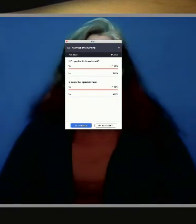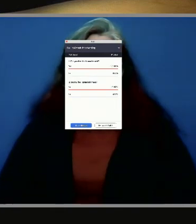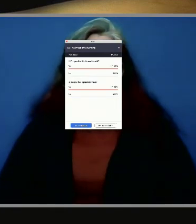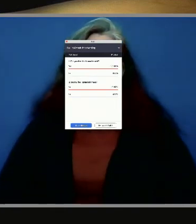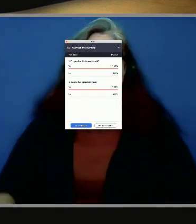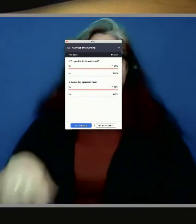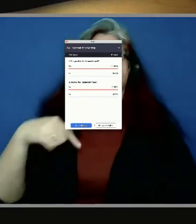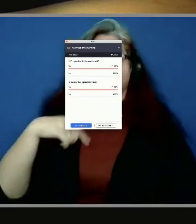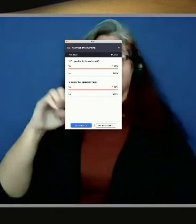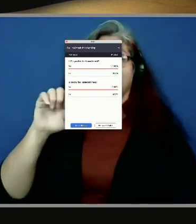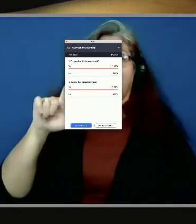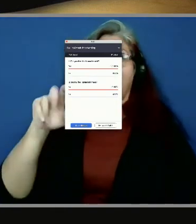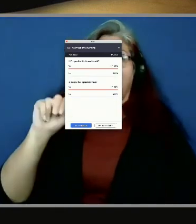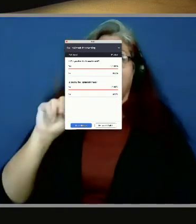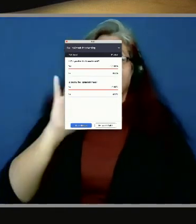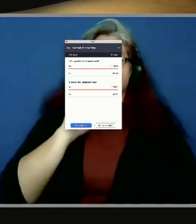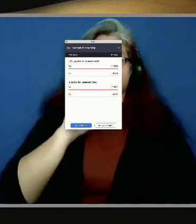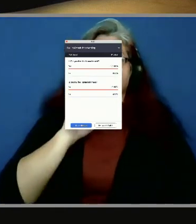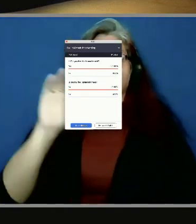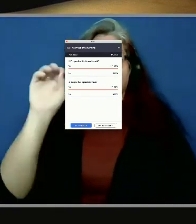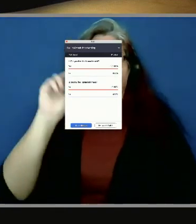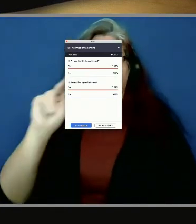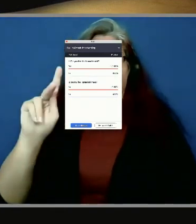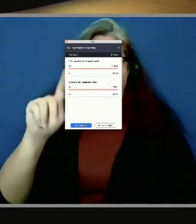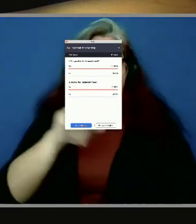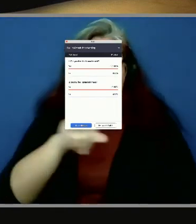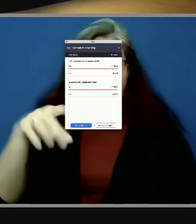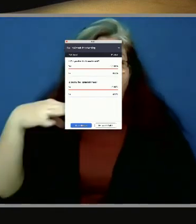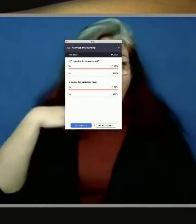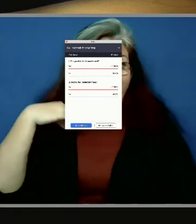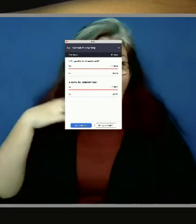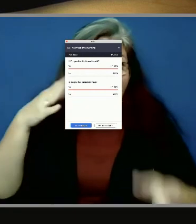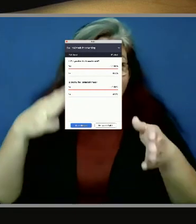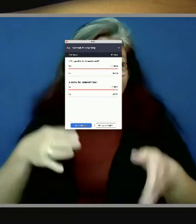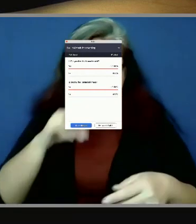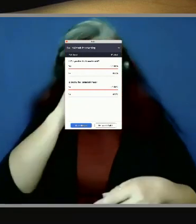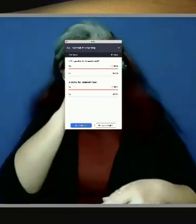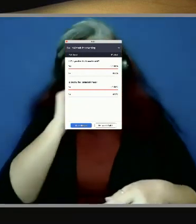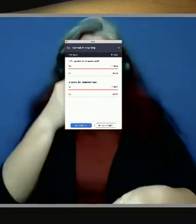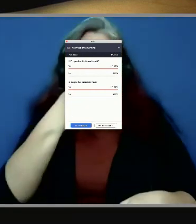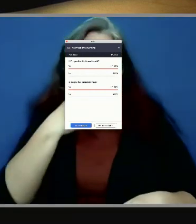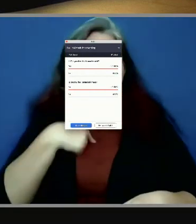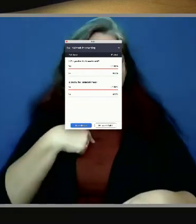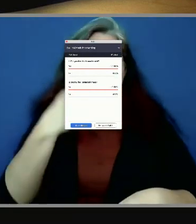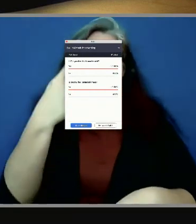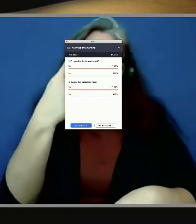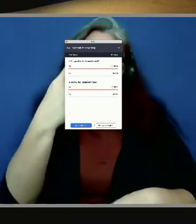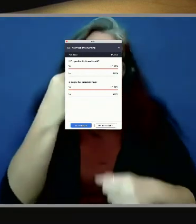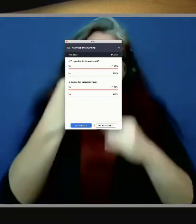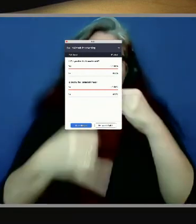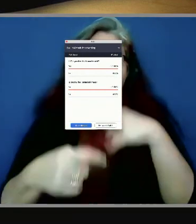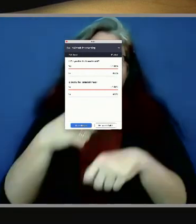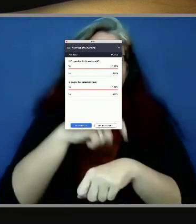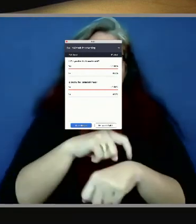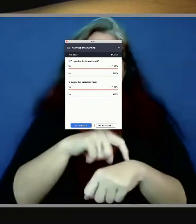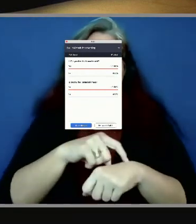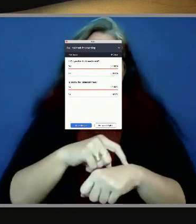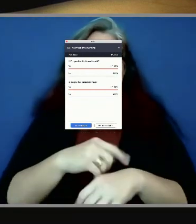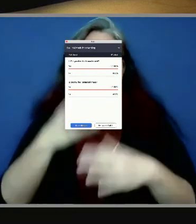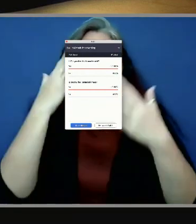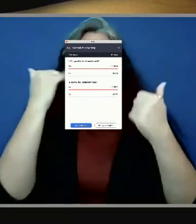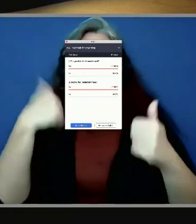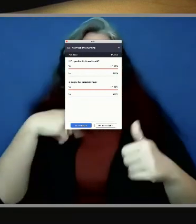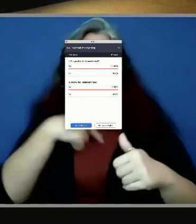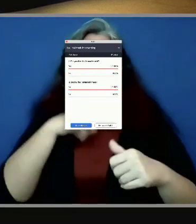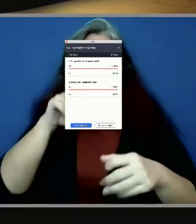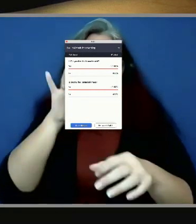Ellen here. Okay, candidate, tell us one more time why we should